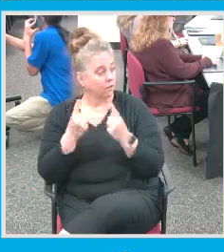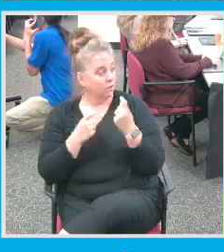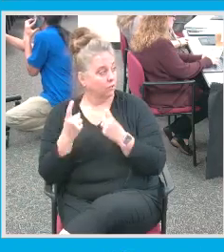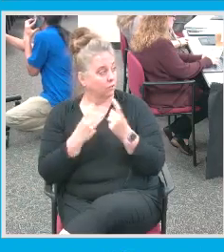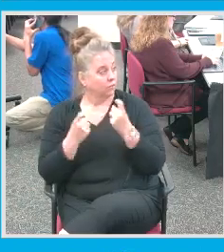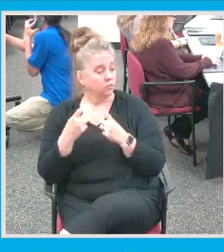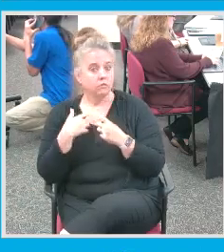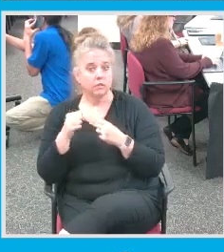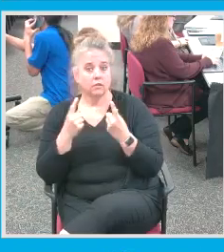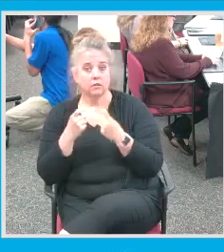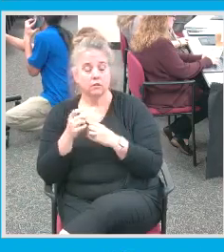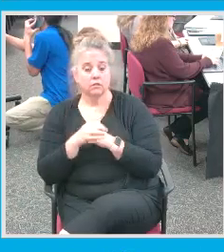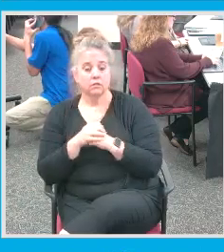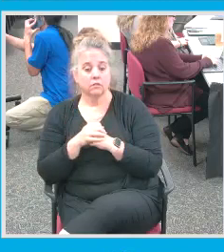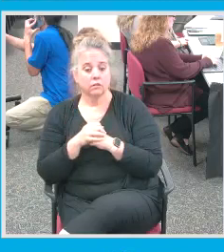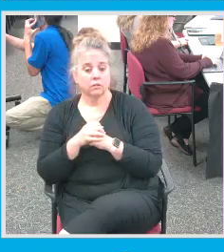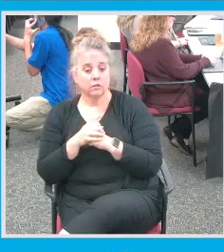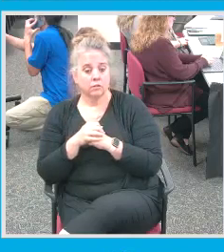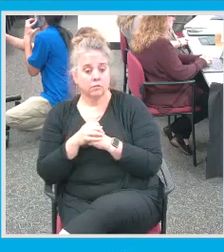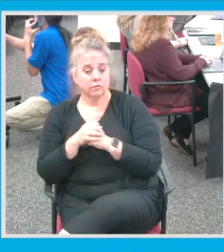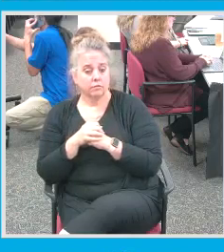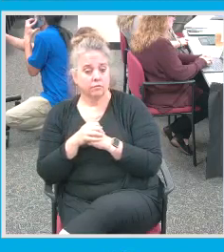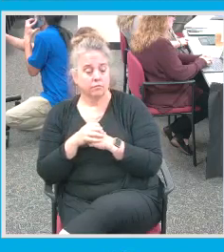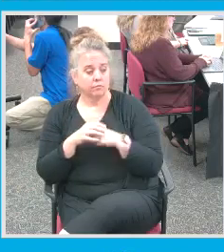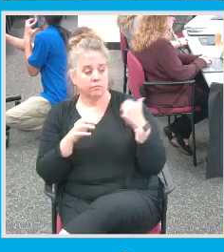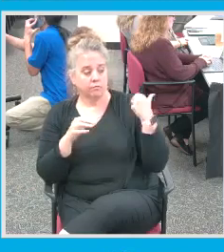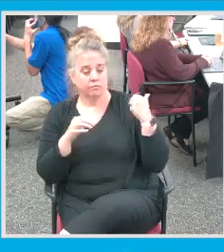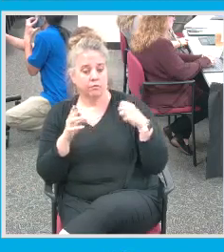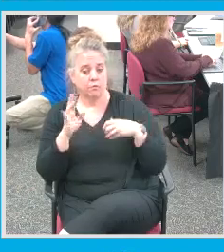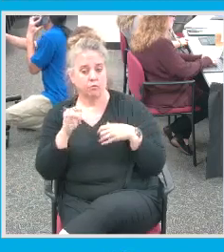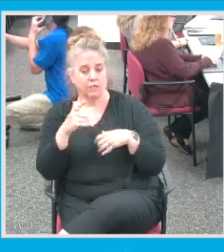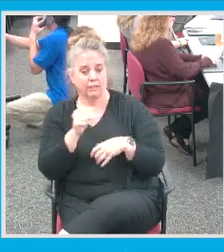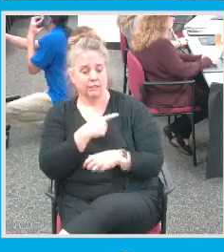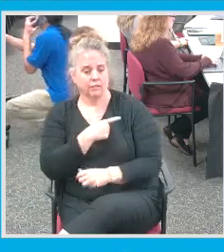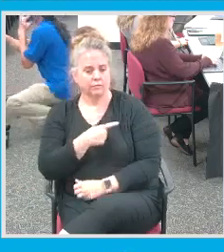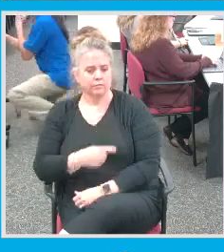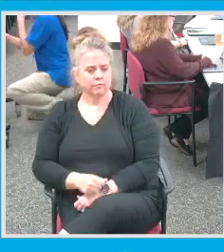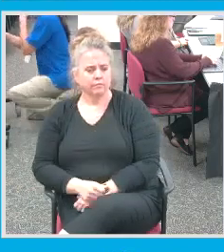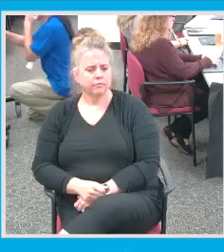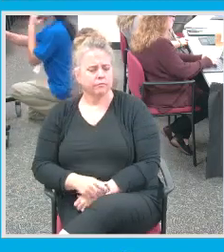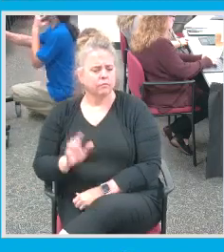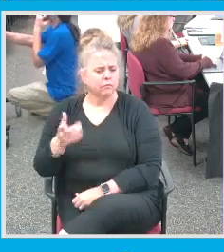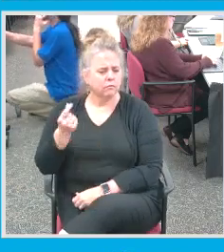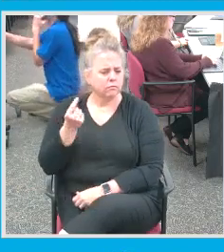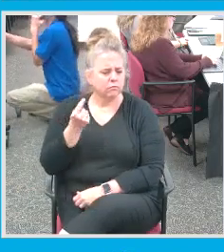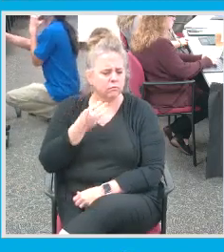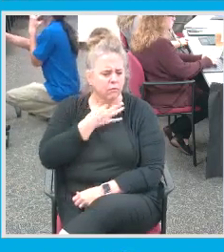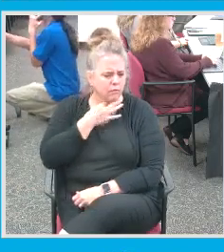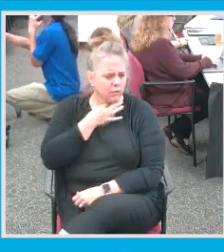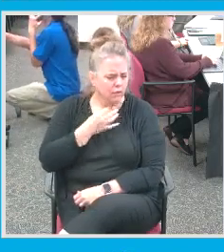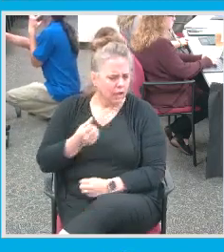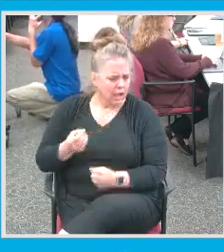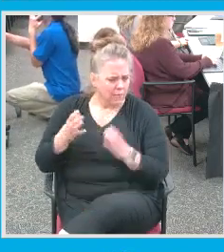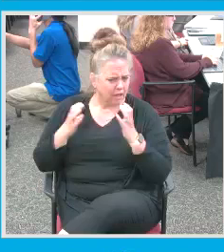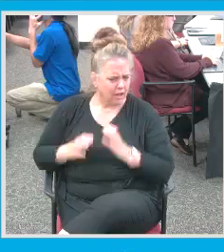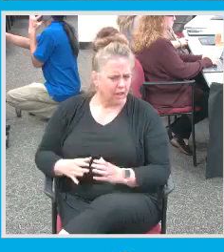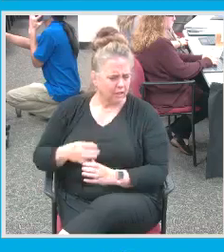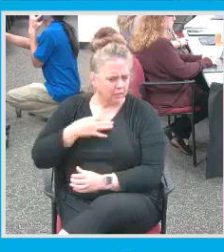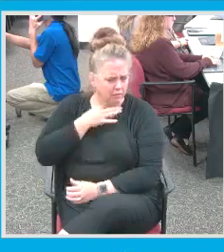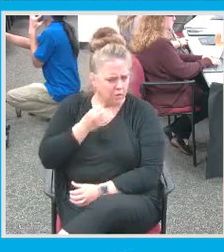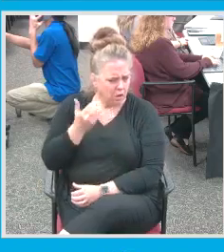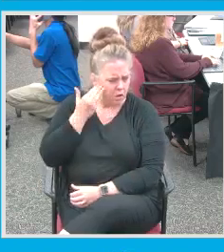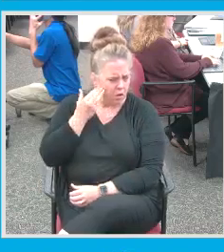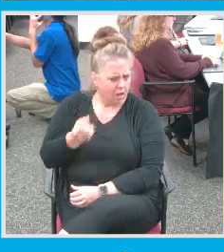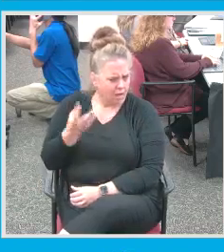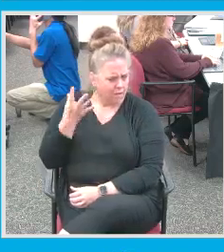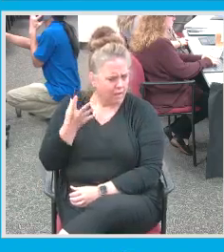General Briggs. Yes, thank you. Can you tell me just rough numbers of how many clients you actually have? Sure, we are funded for 200 clients